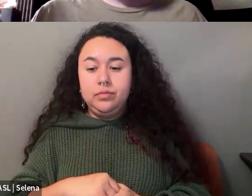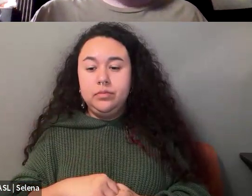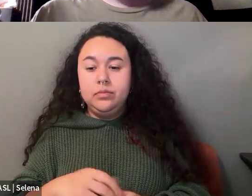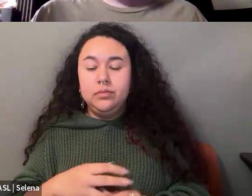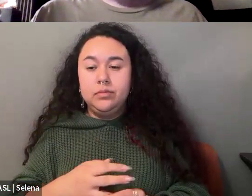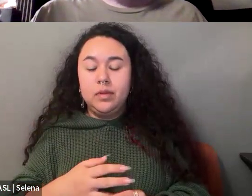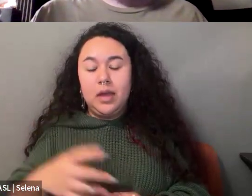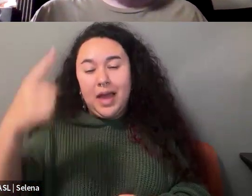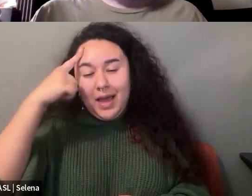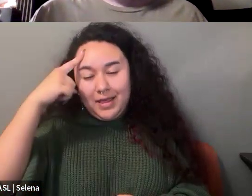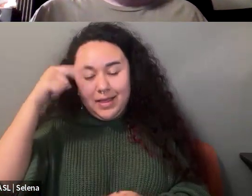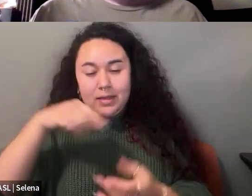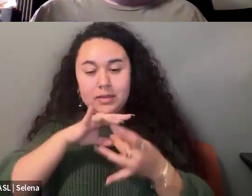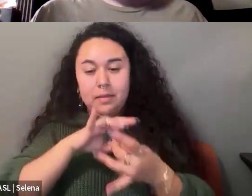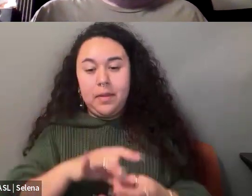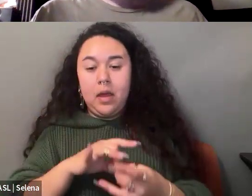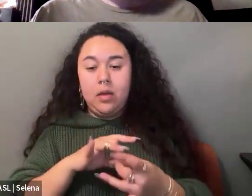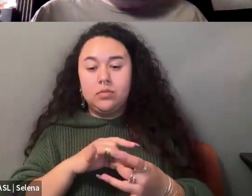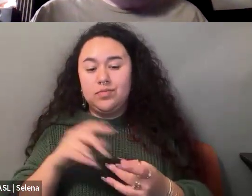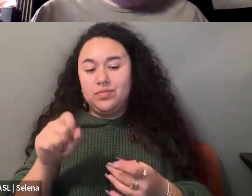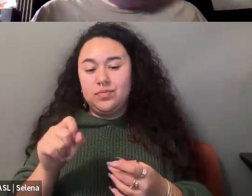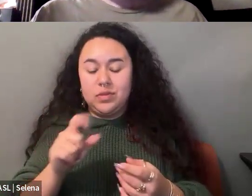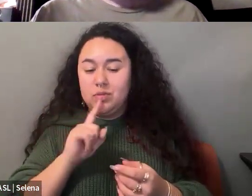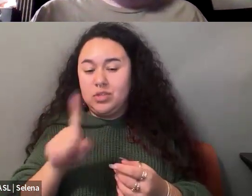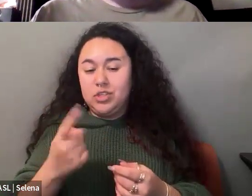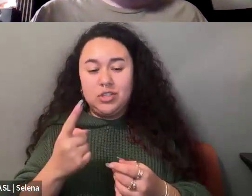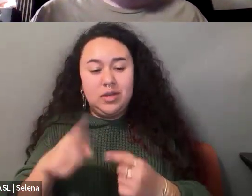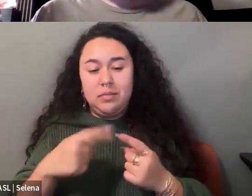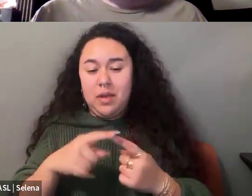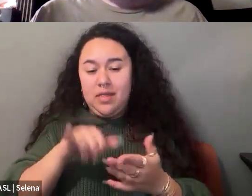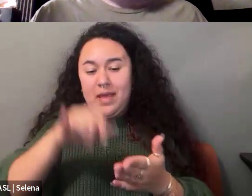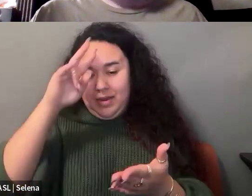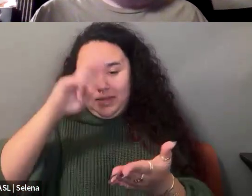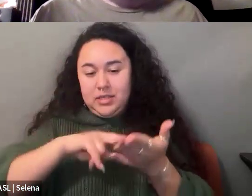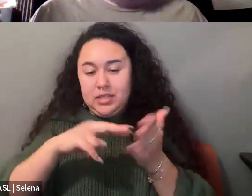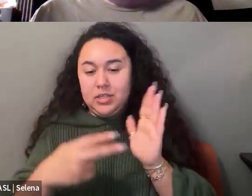and I think it's about, yeah, I mean, it's really just about that intention